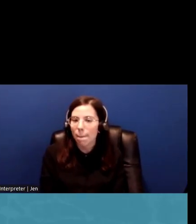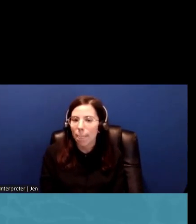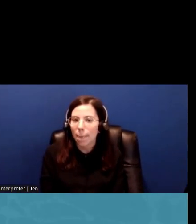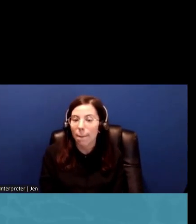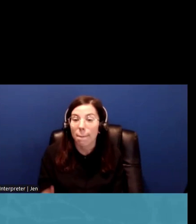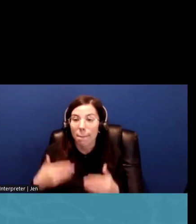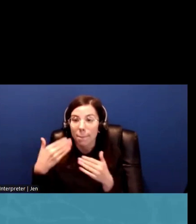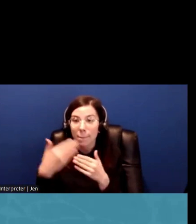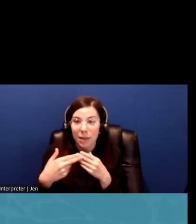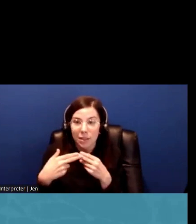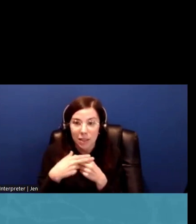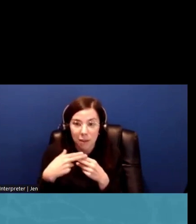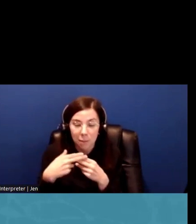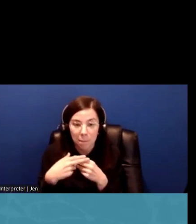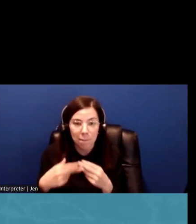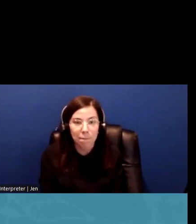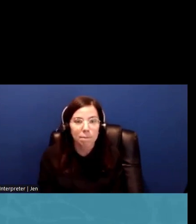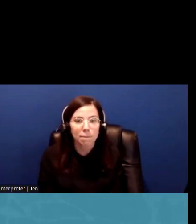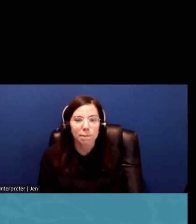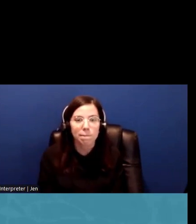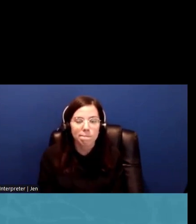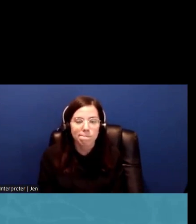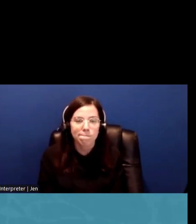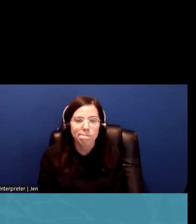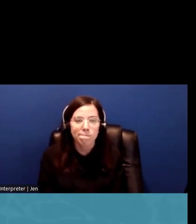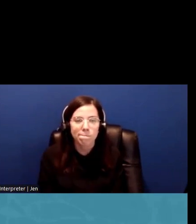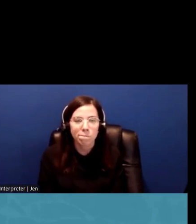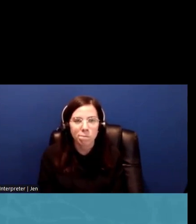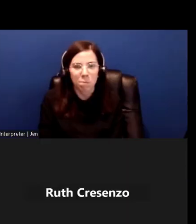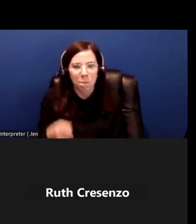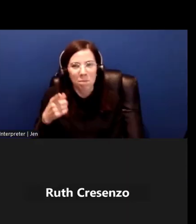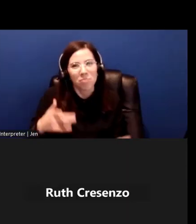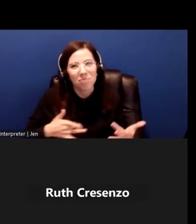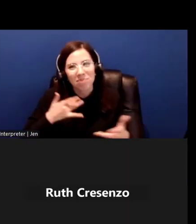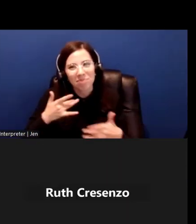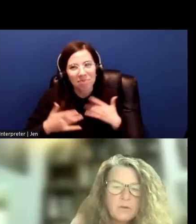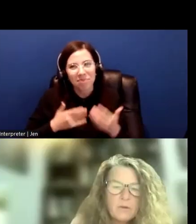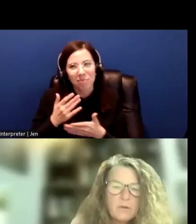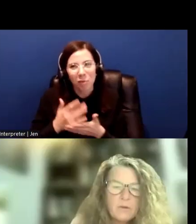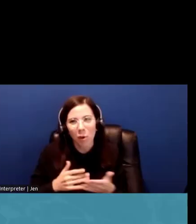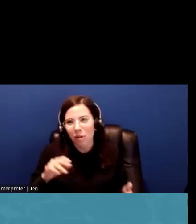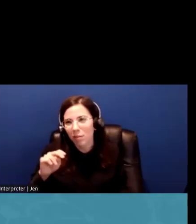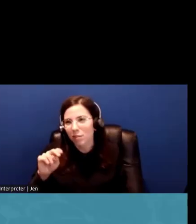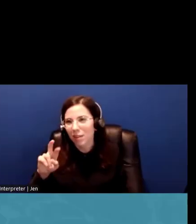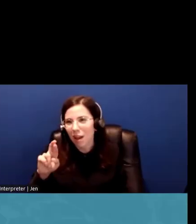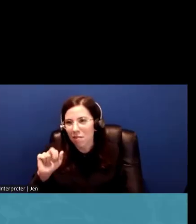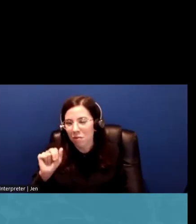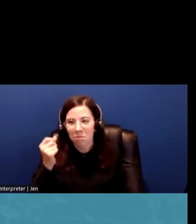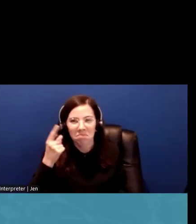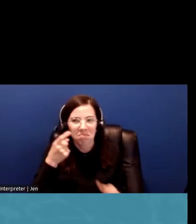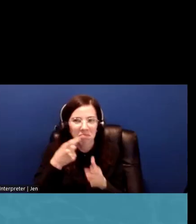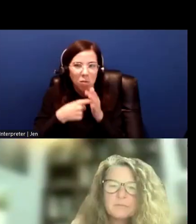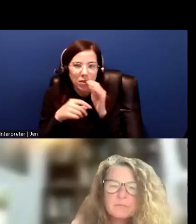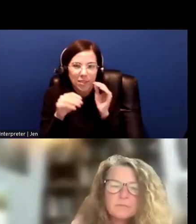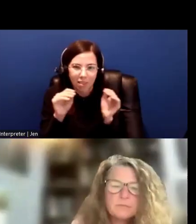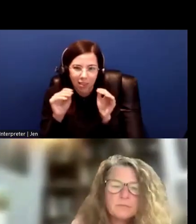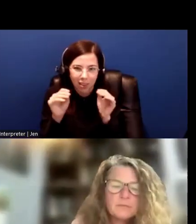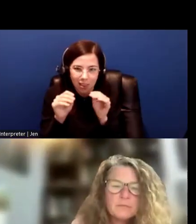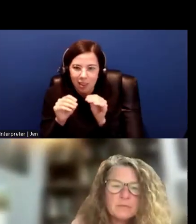slide. This is another really exciting feature of NAVRA, and this is another free aspect of a NAVRA